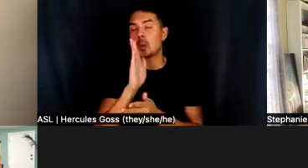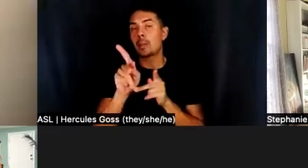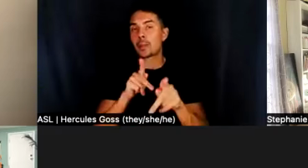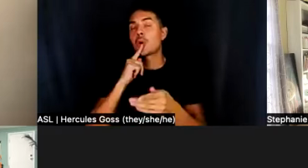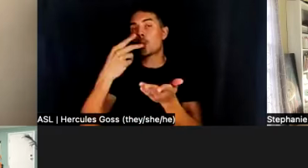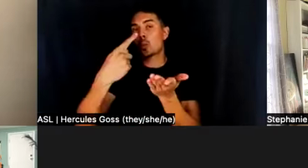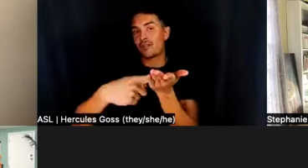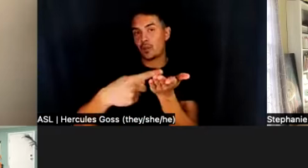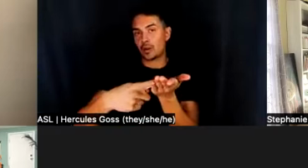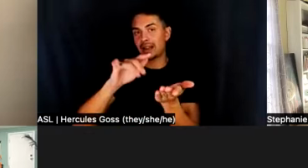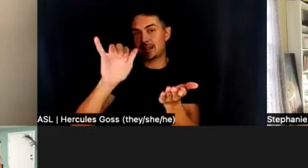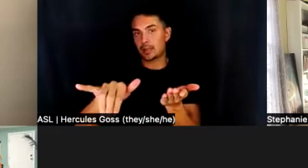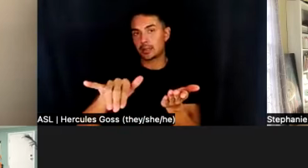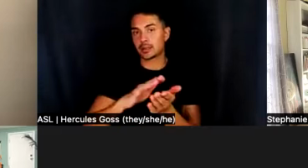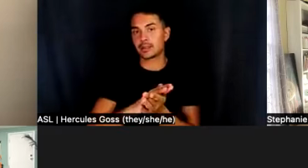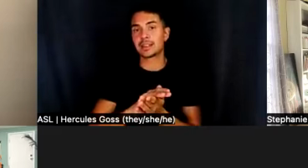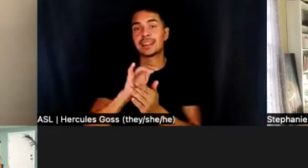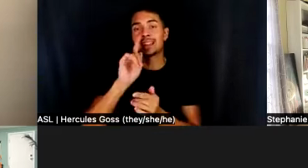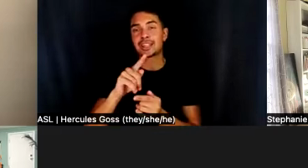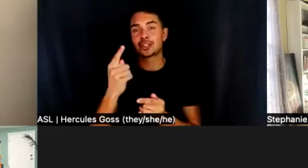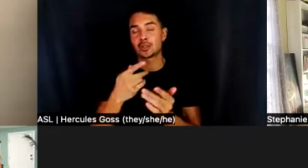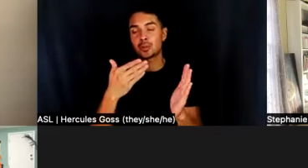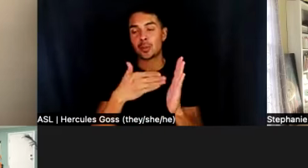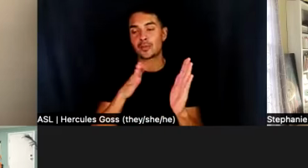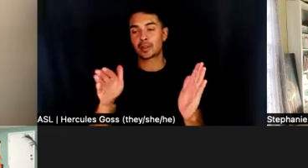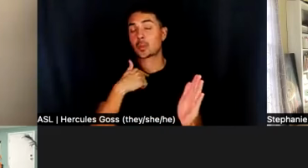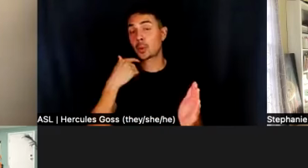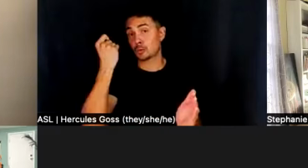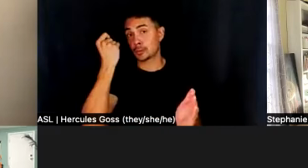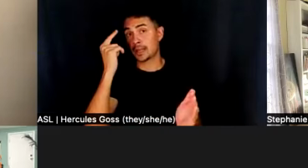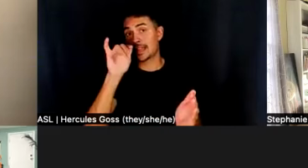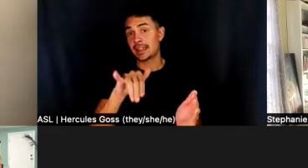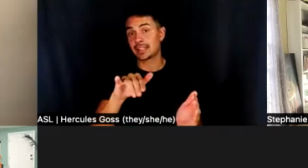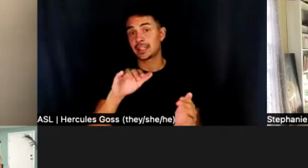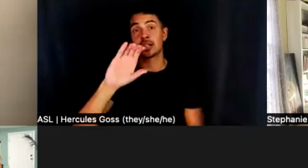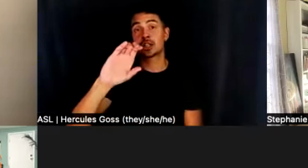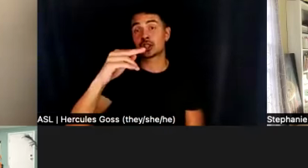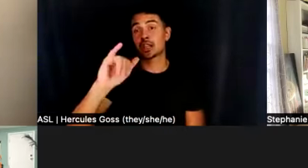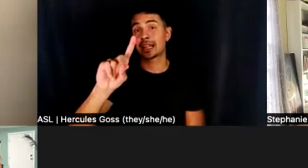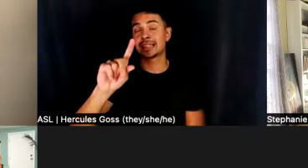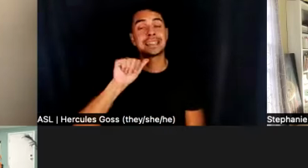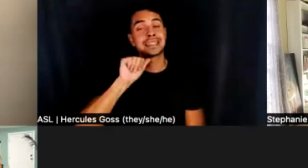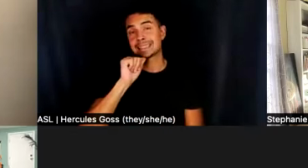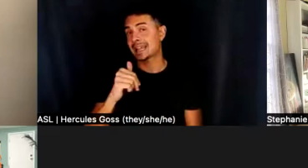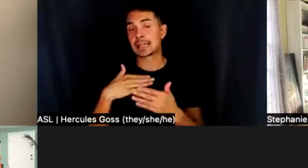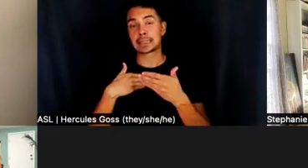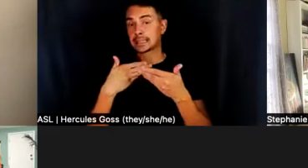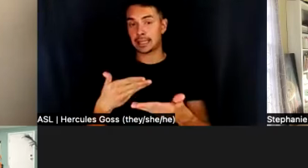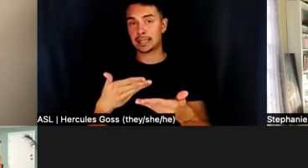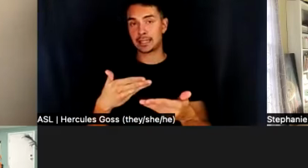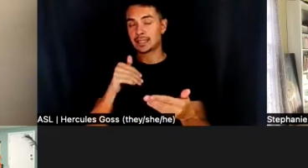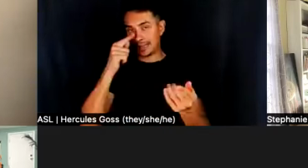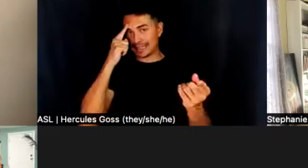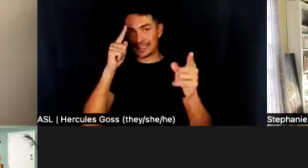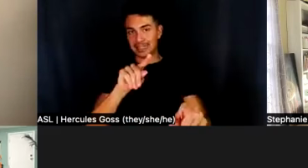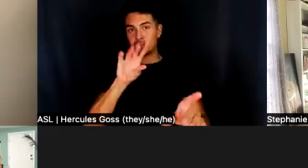to. Of course, that just reflects that we understand that a child is not consenting to participating